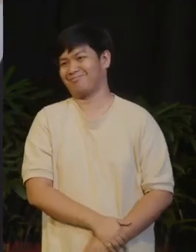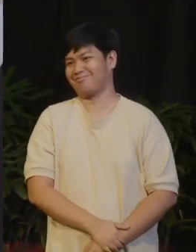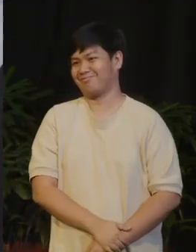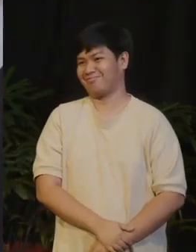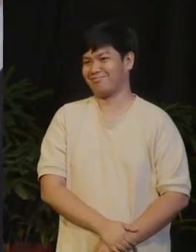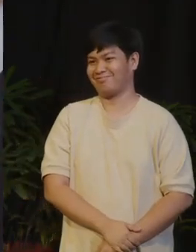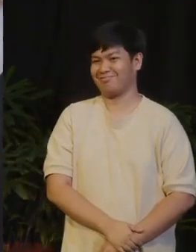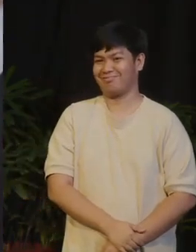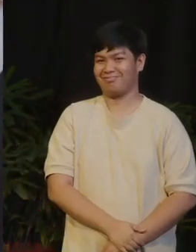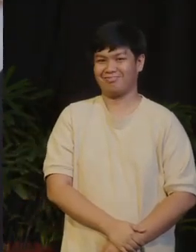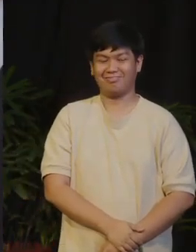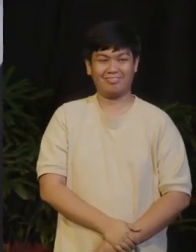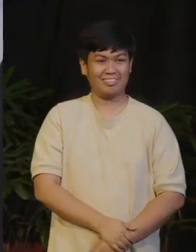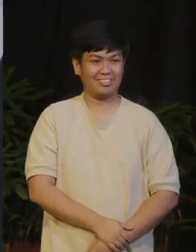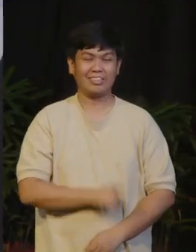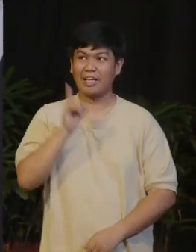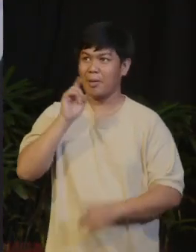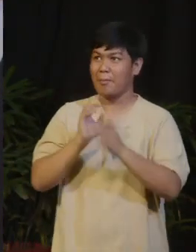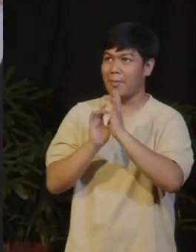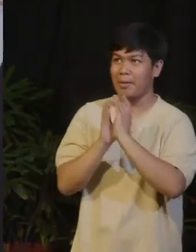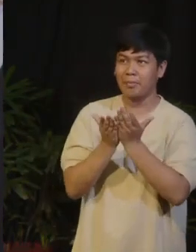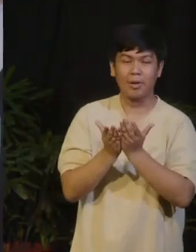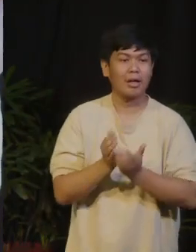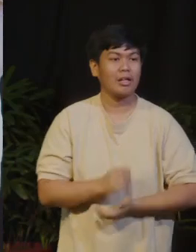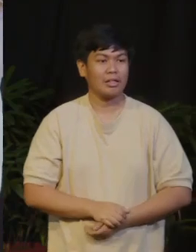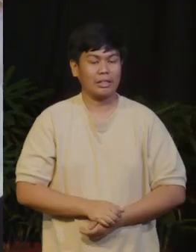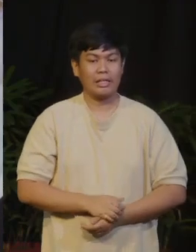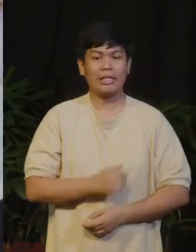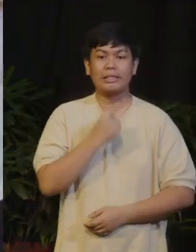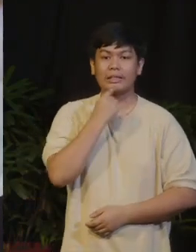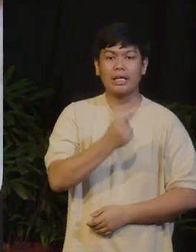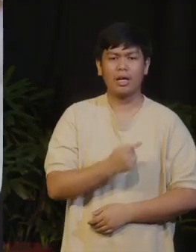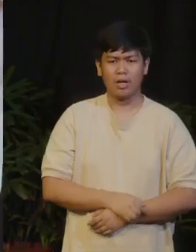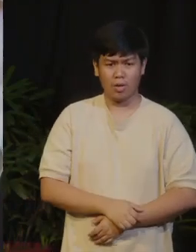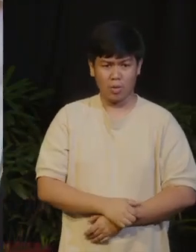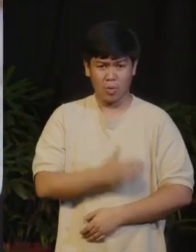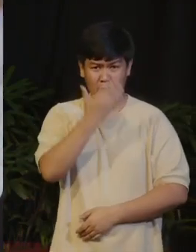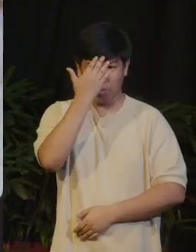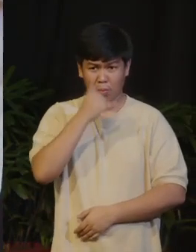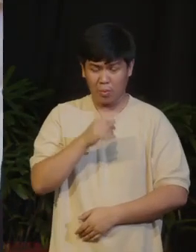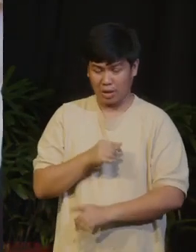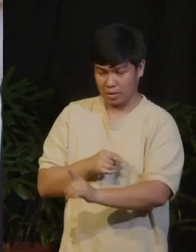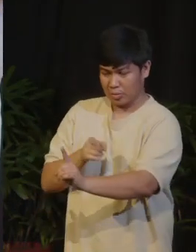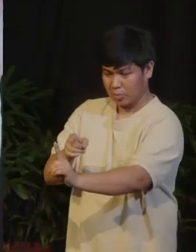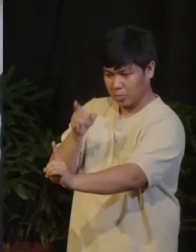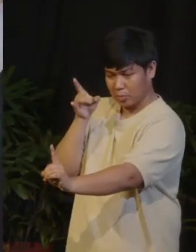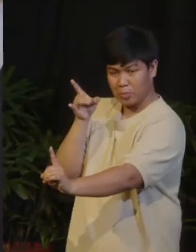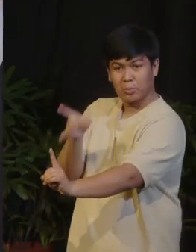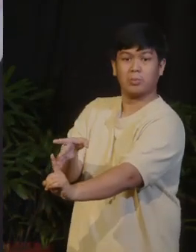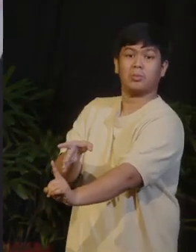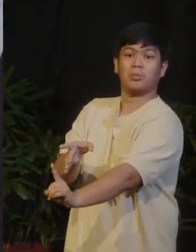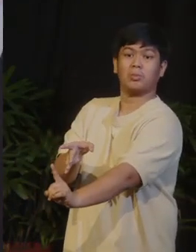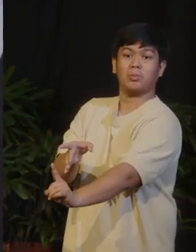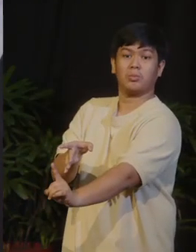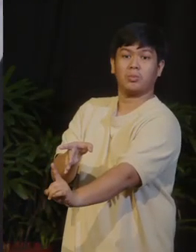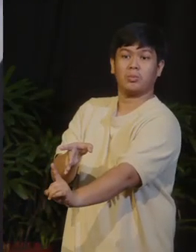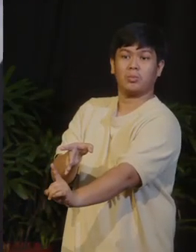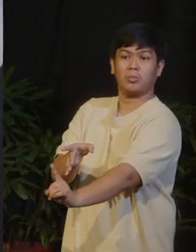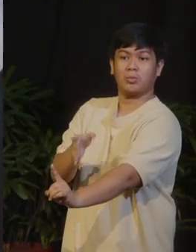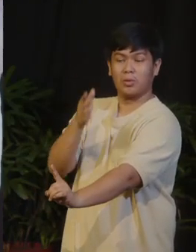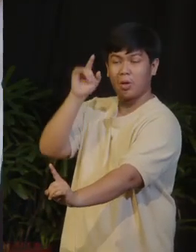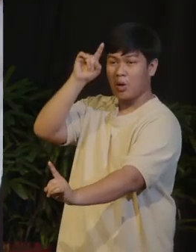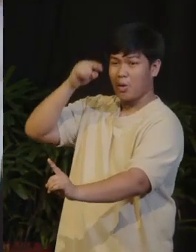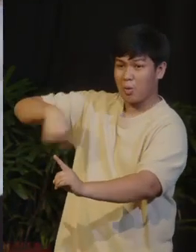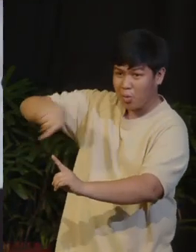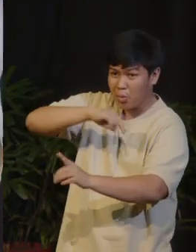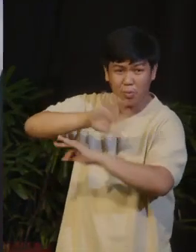pass judgment on your brother? Or you, why do you despise your brother? For we will all stand before the